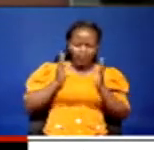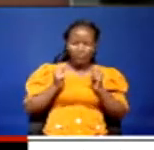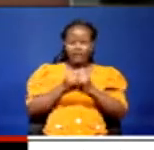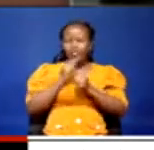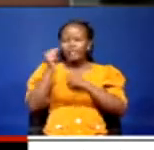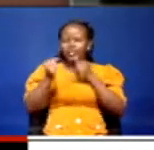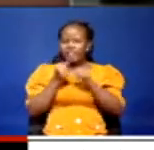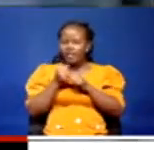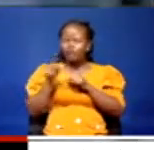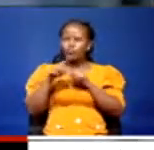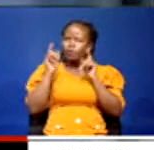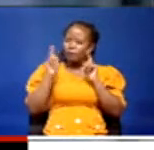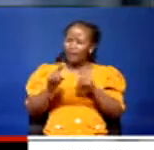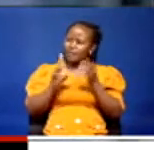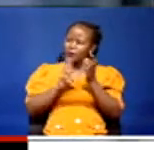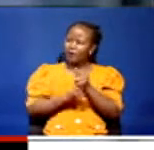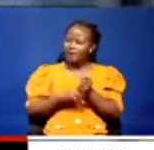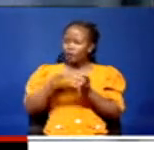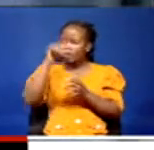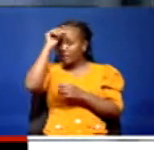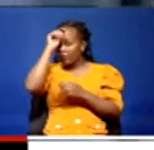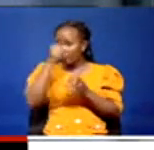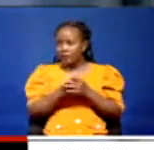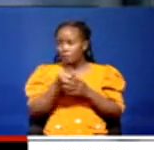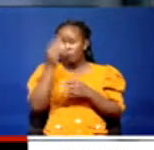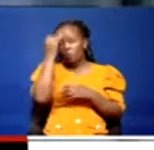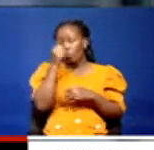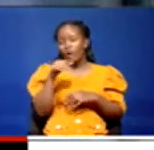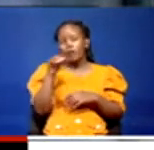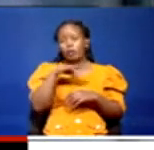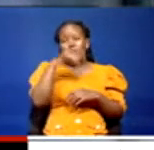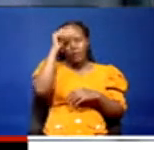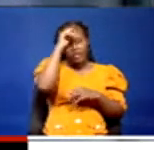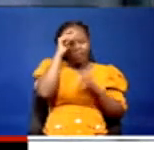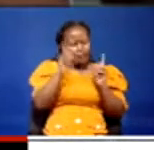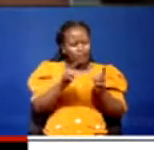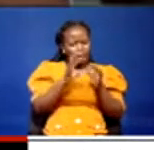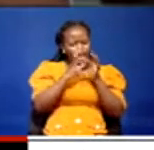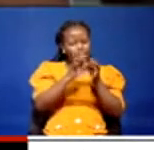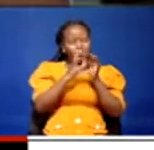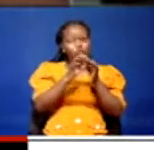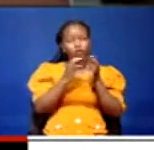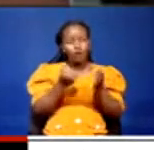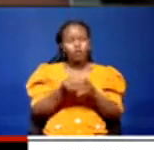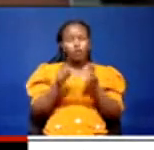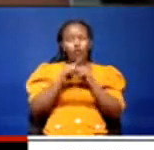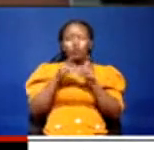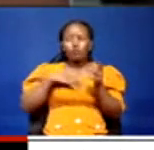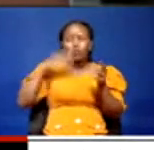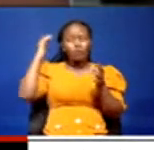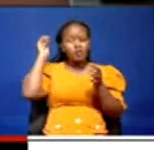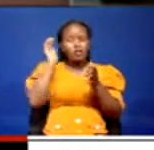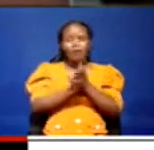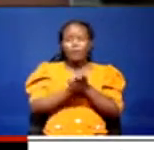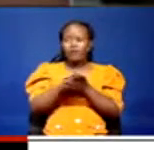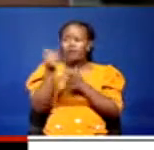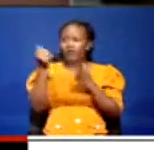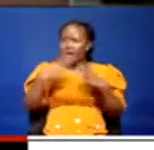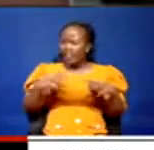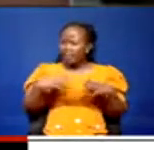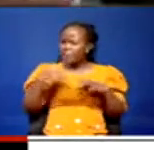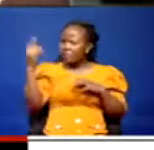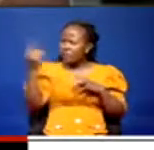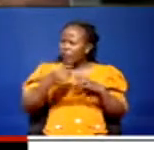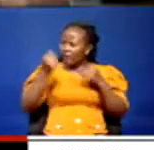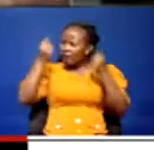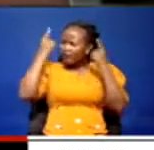government. Because we and government are sisters, this is our country, and I didn't believe somebody from out there will come and understand us more than